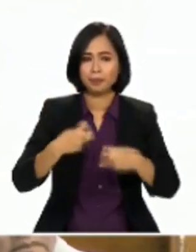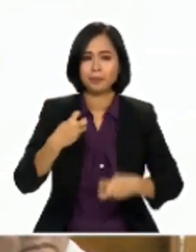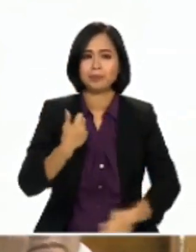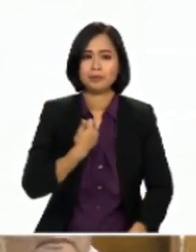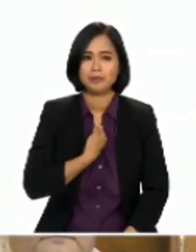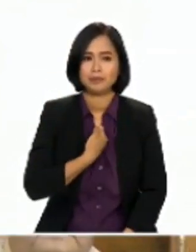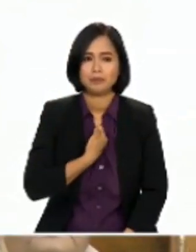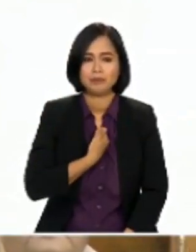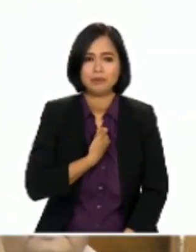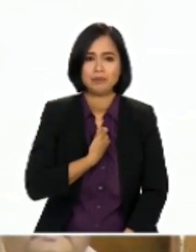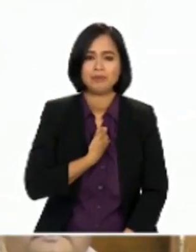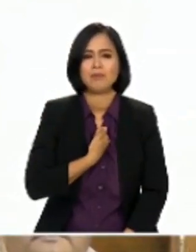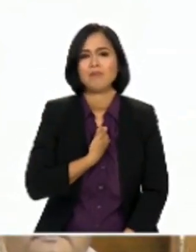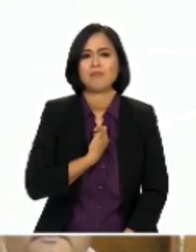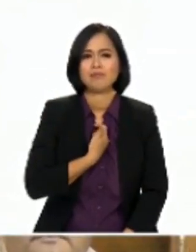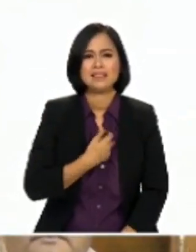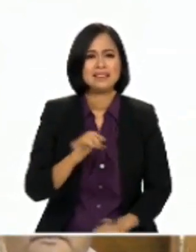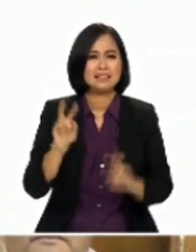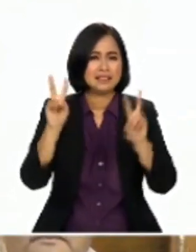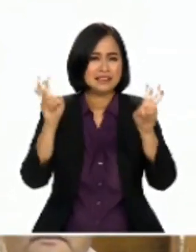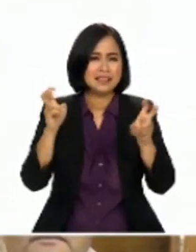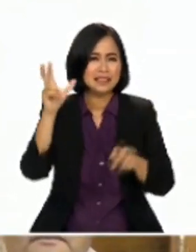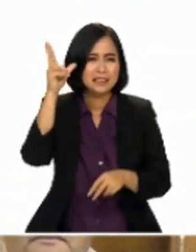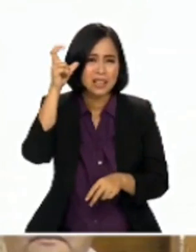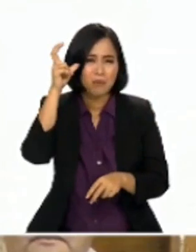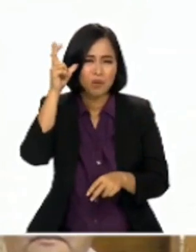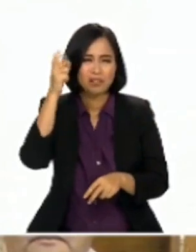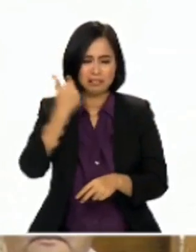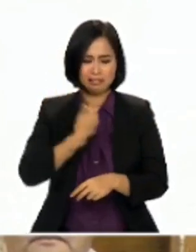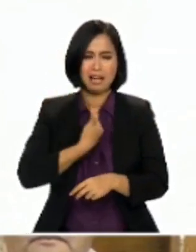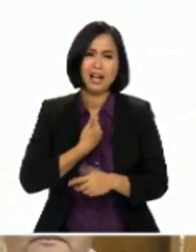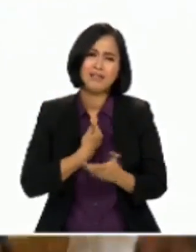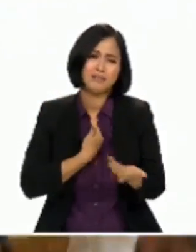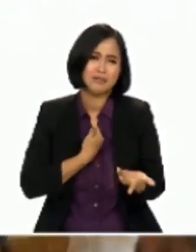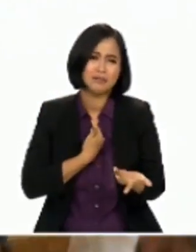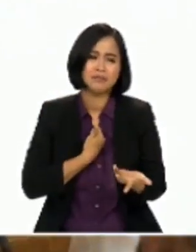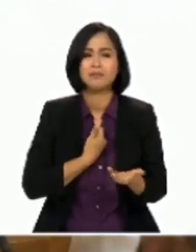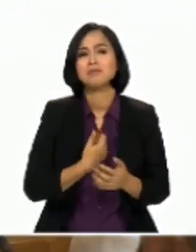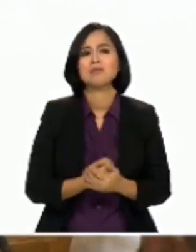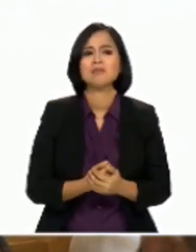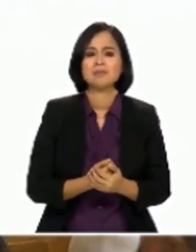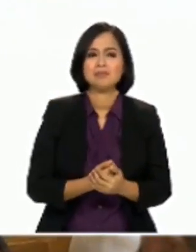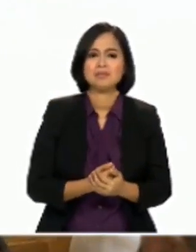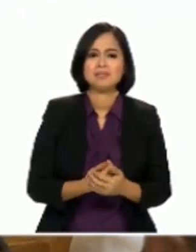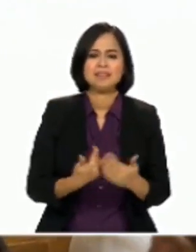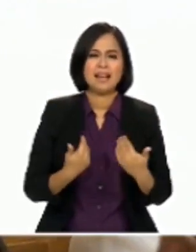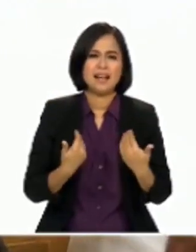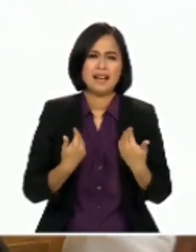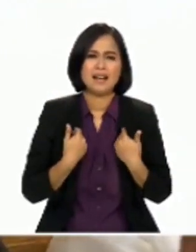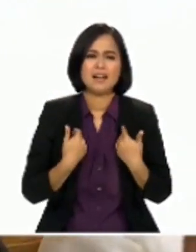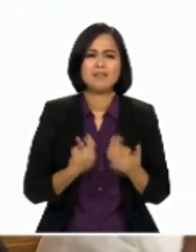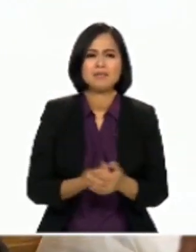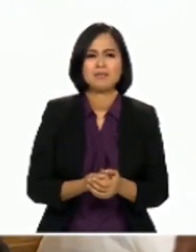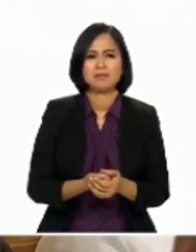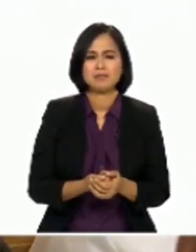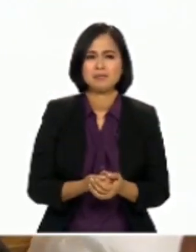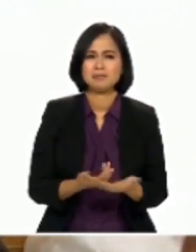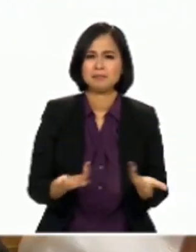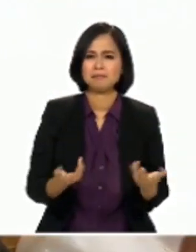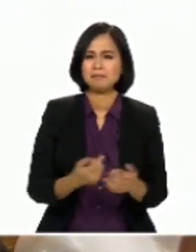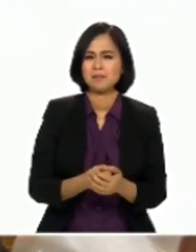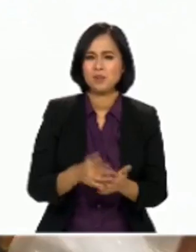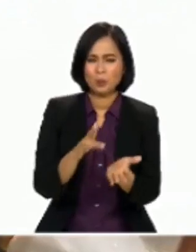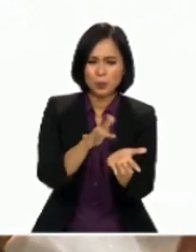our own demons. We are as rapacious predators preying on